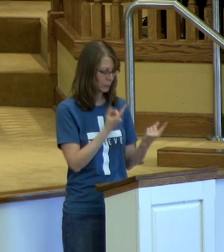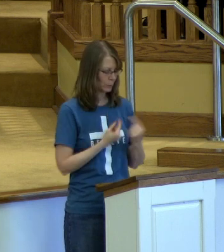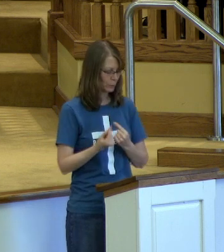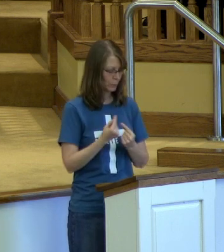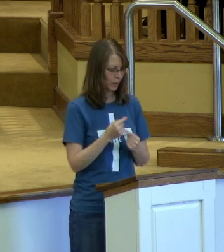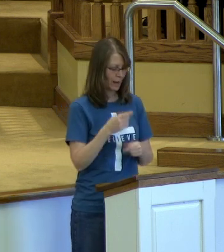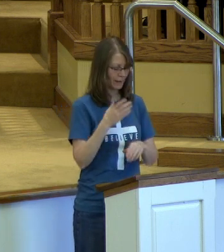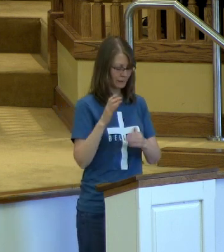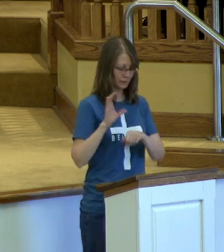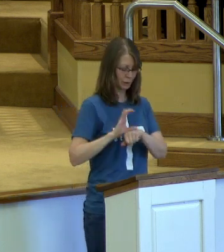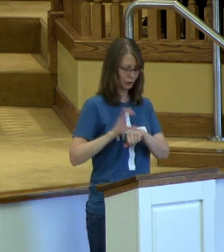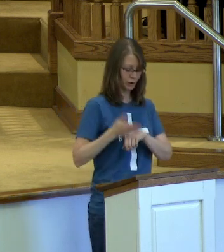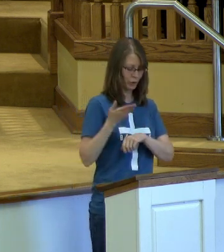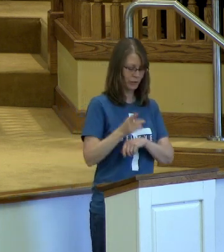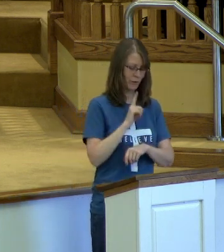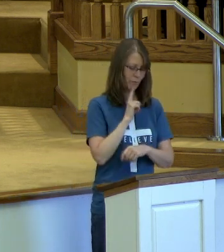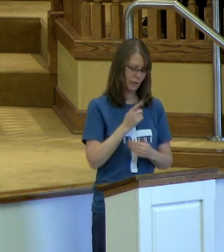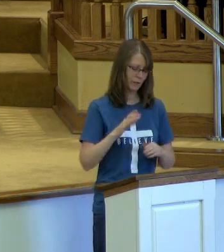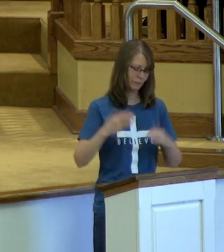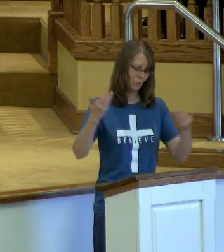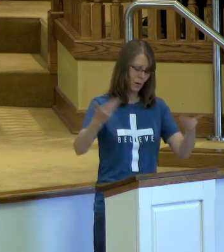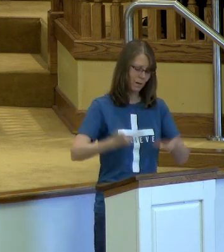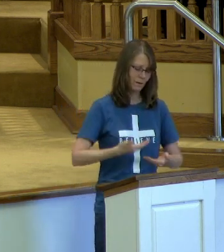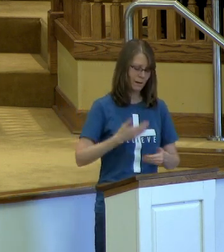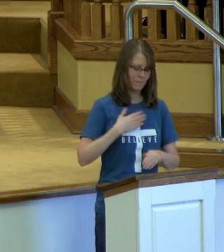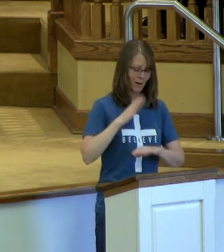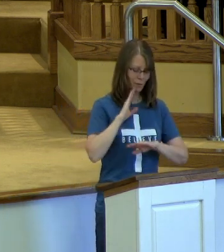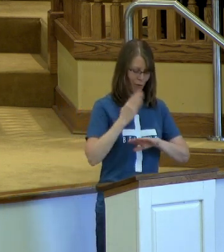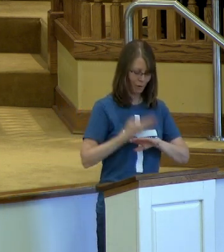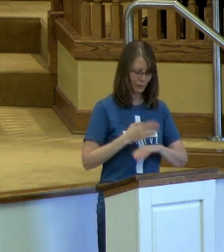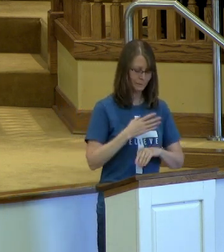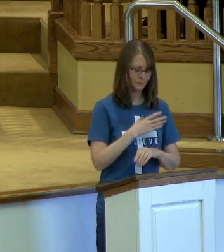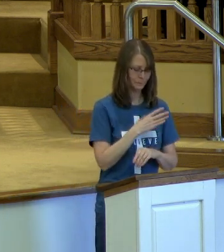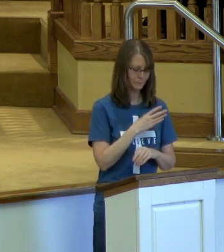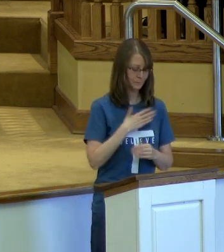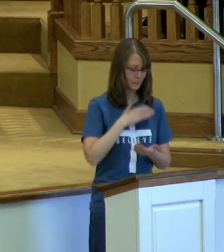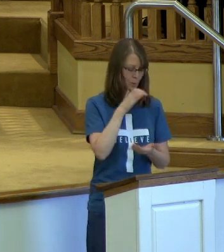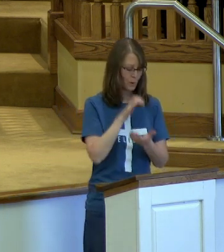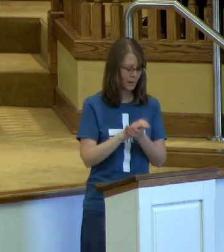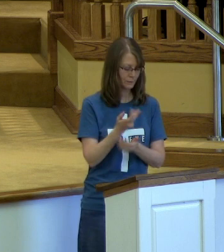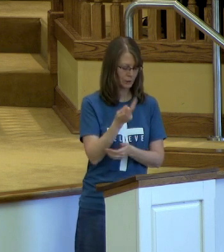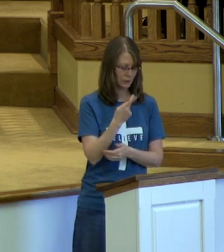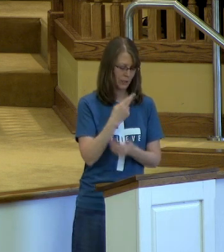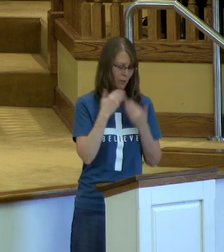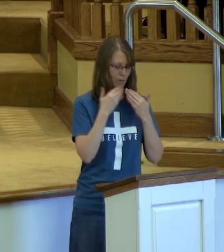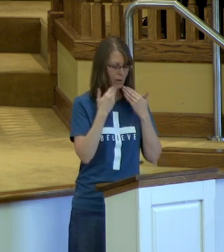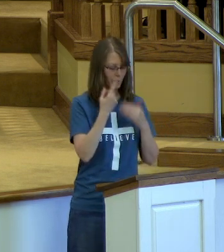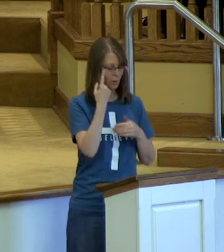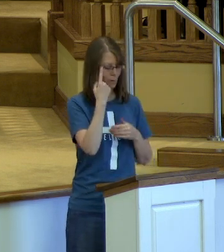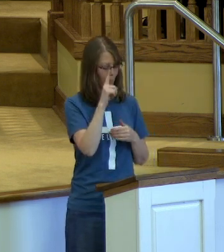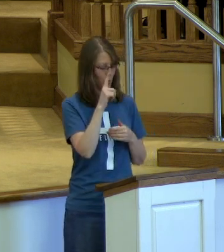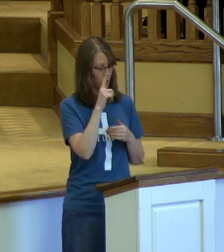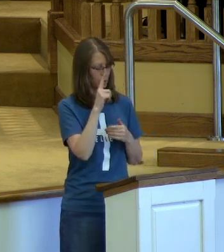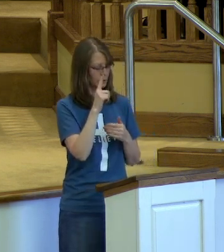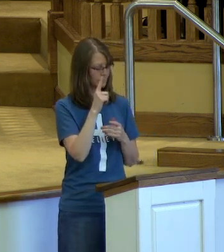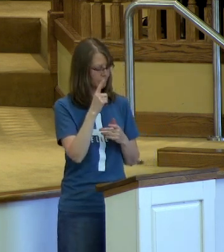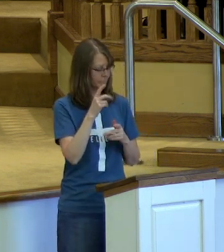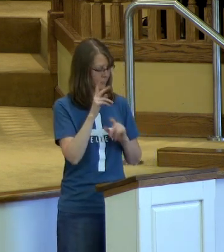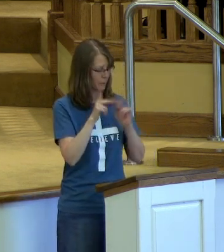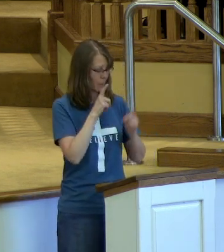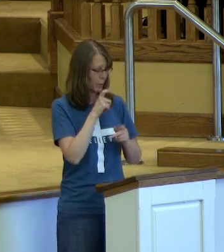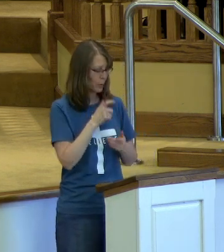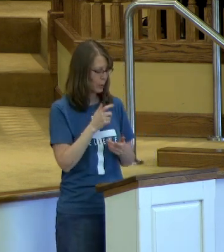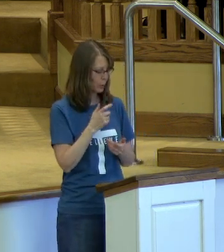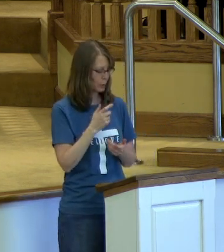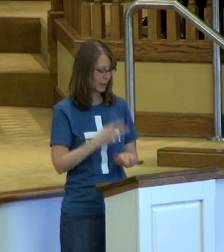open arms. Bonnie and I are so thankful to the Lord for those who have stepped in to be a blessing to our Abigail when we ourselves are not able